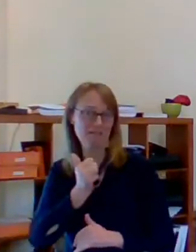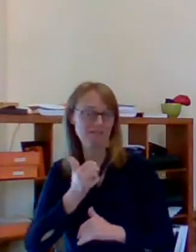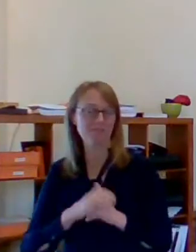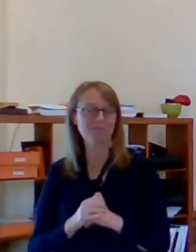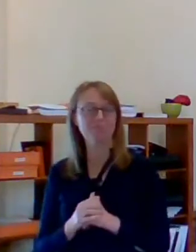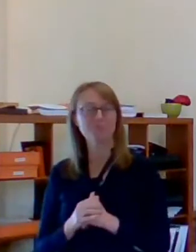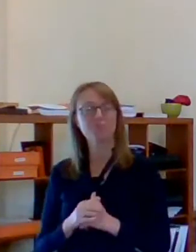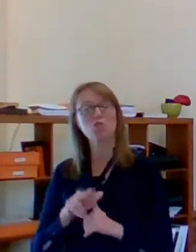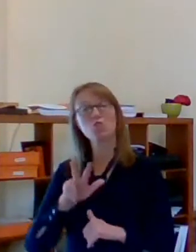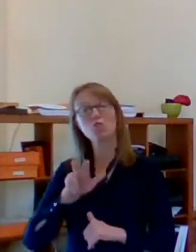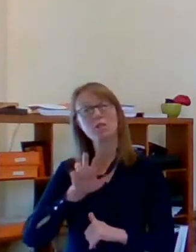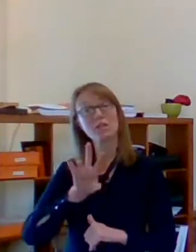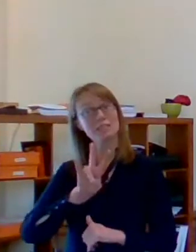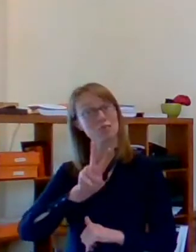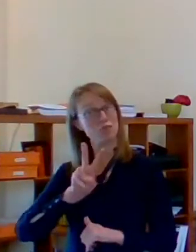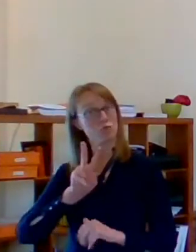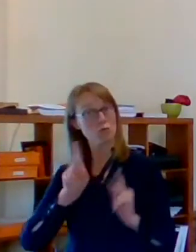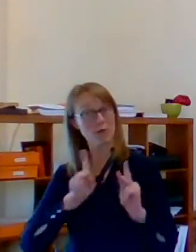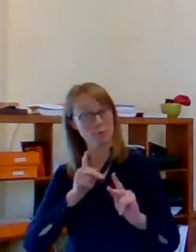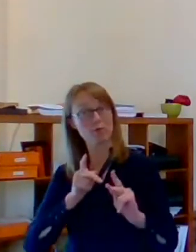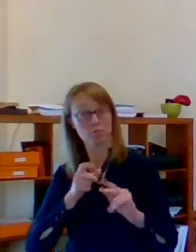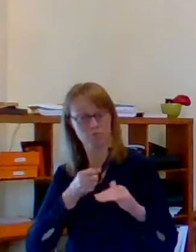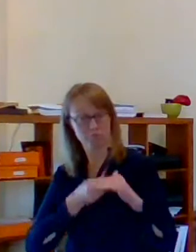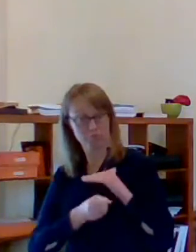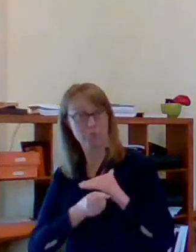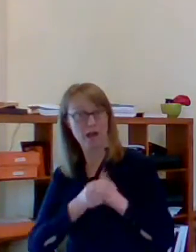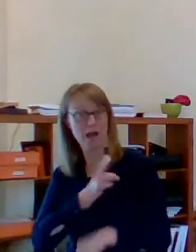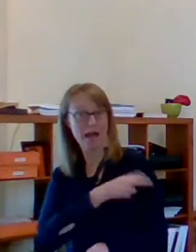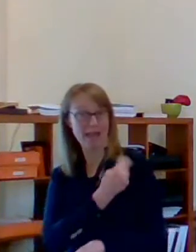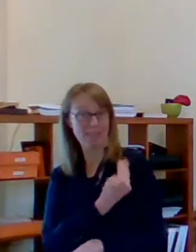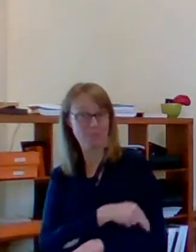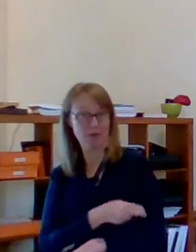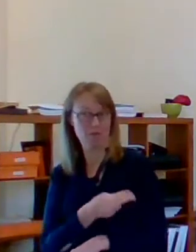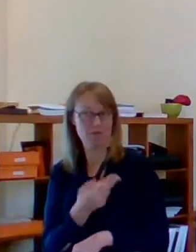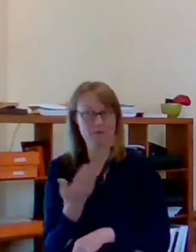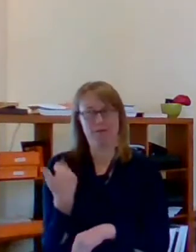372 people in the hospital 2 days ago, so that would have been Monday,